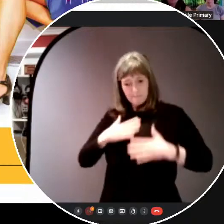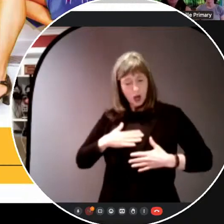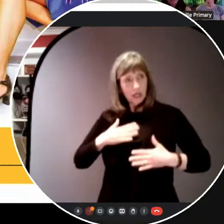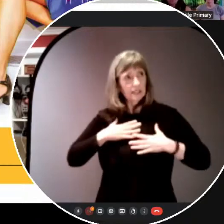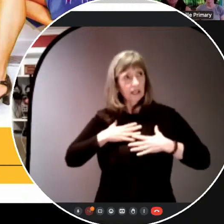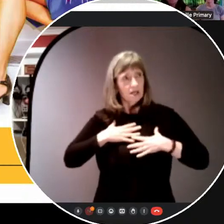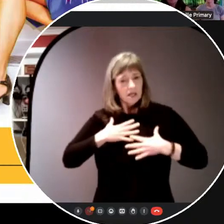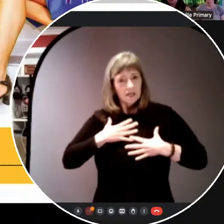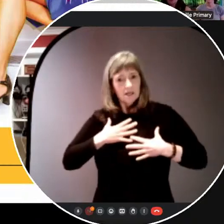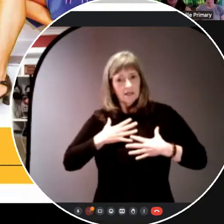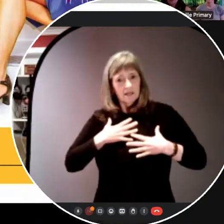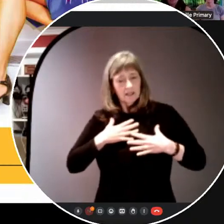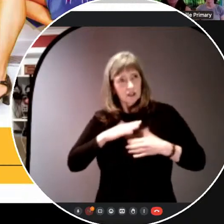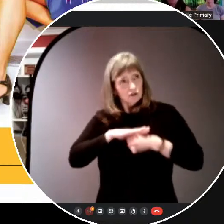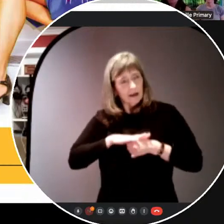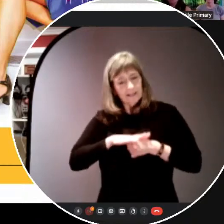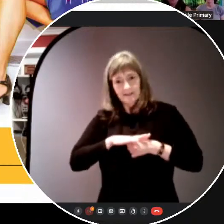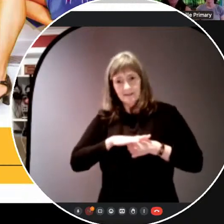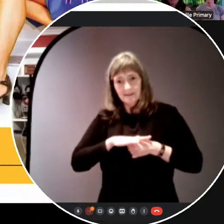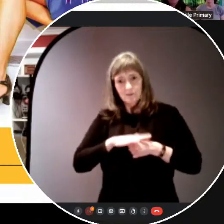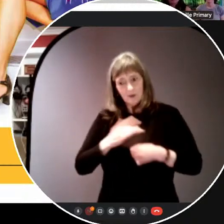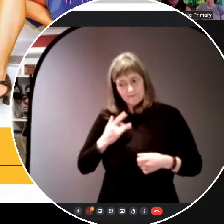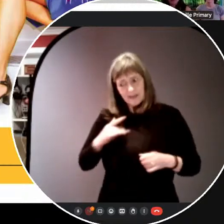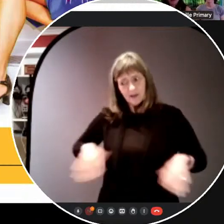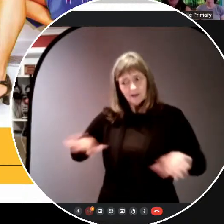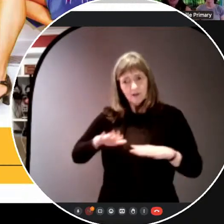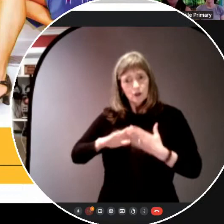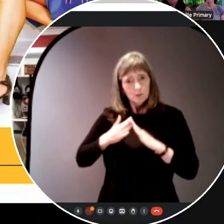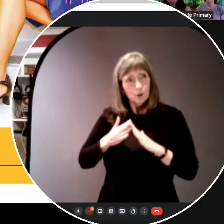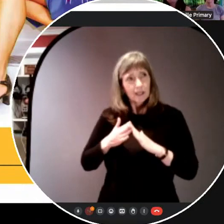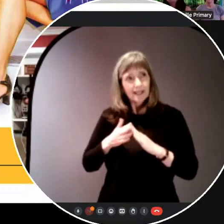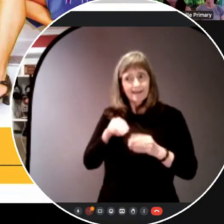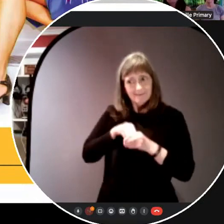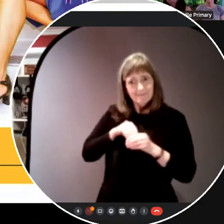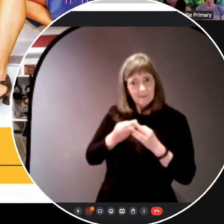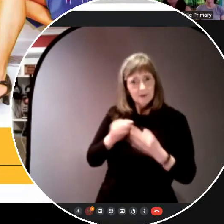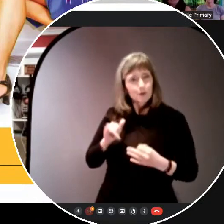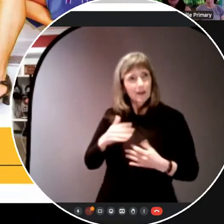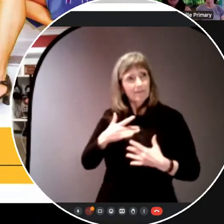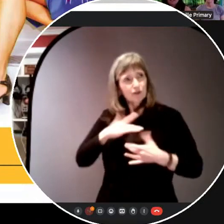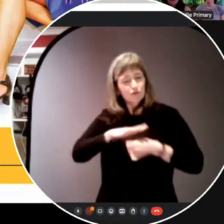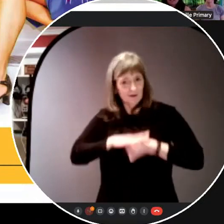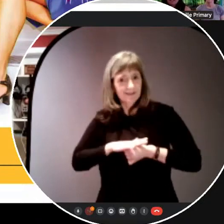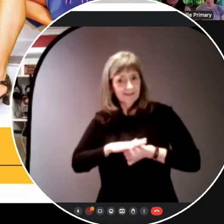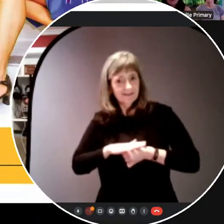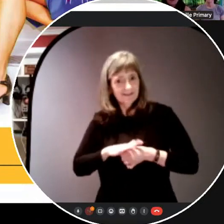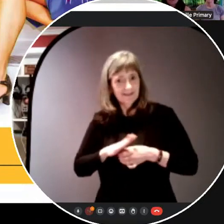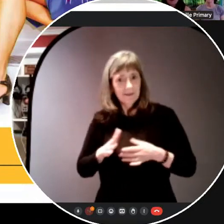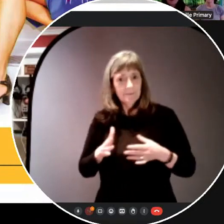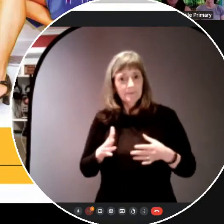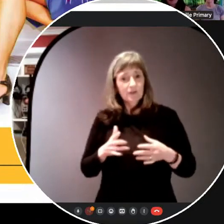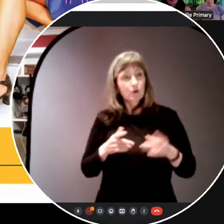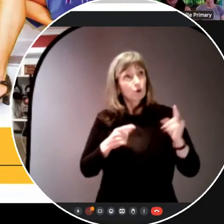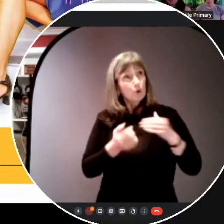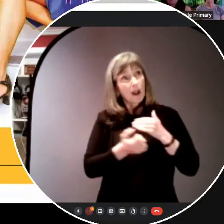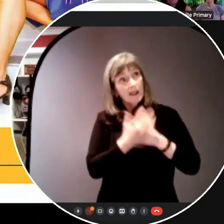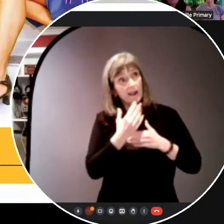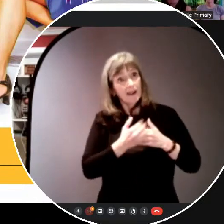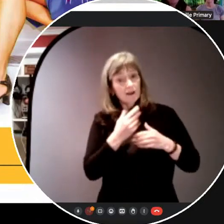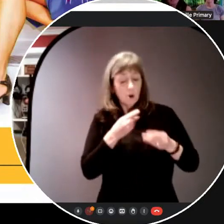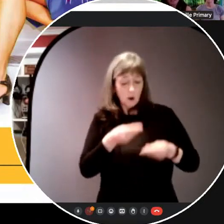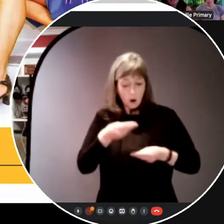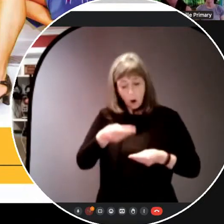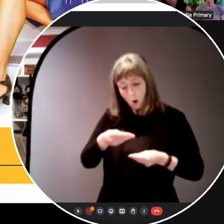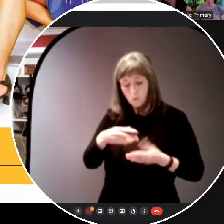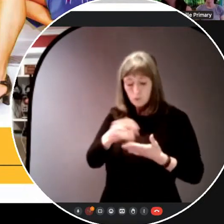of stress in our communities and for our parents and within our families. So when we're receiving these notices that our programs are going to